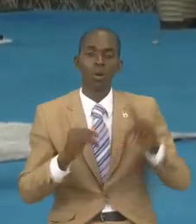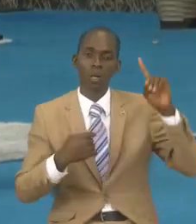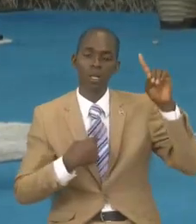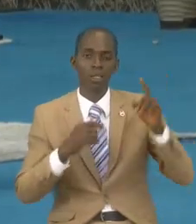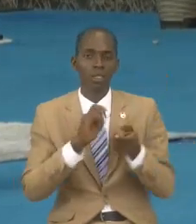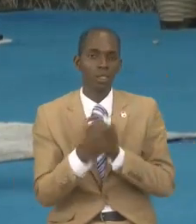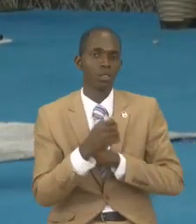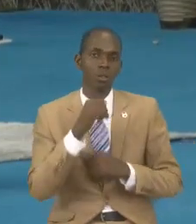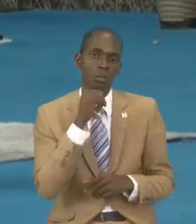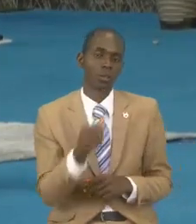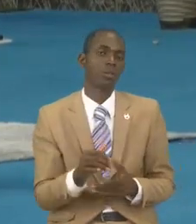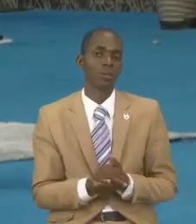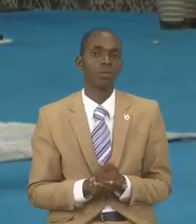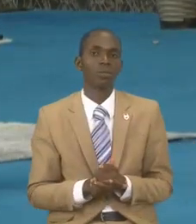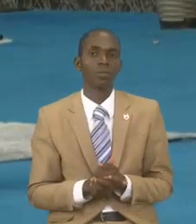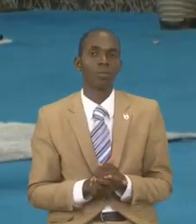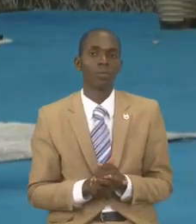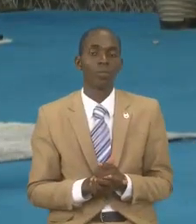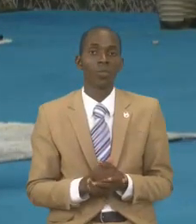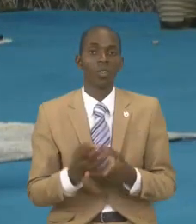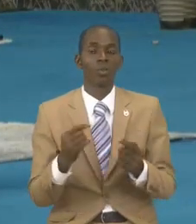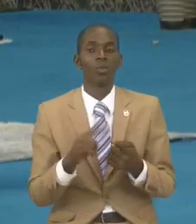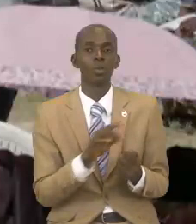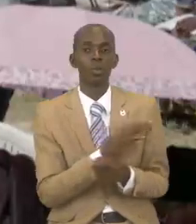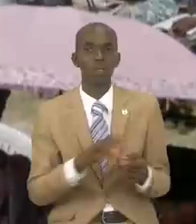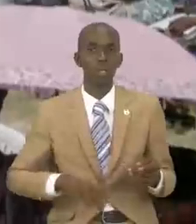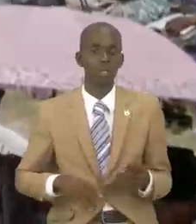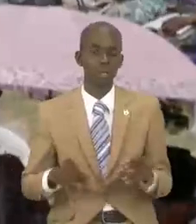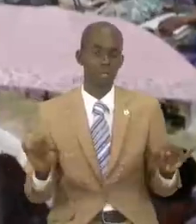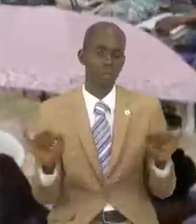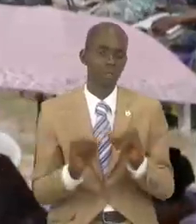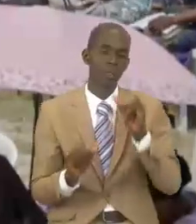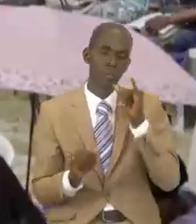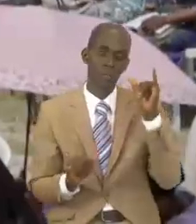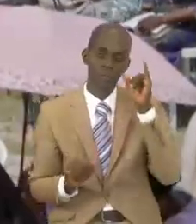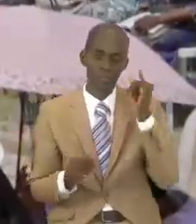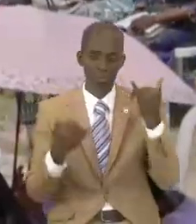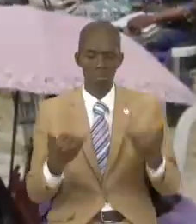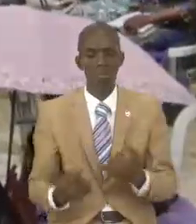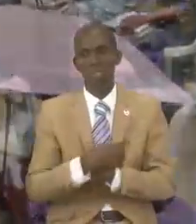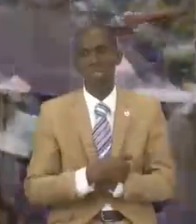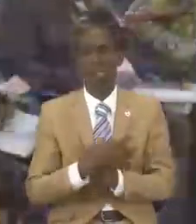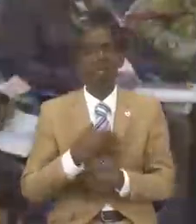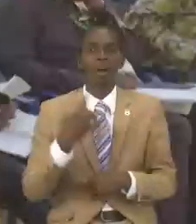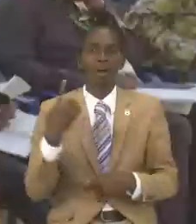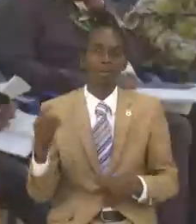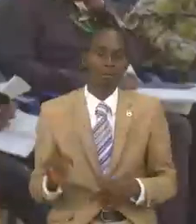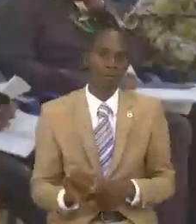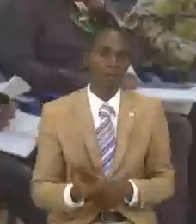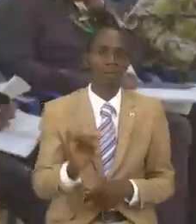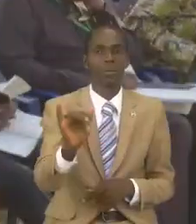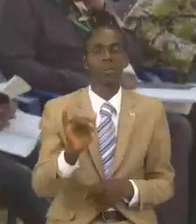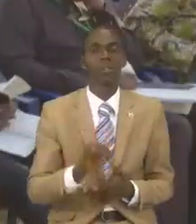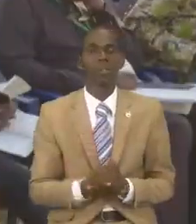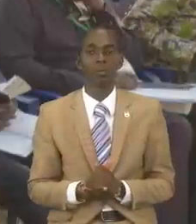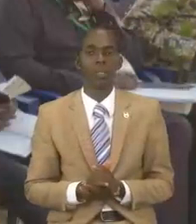Coming from Christ, the same yesterday, today, and